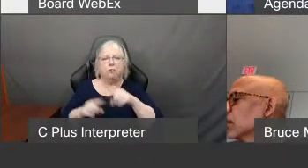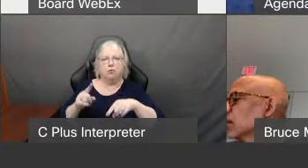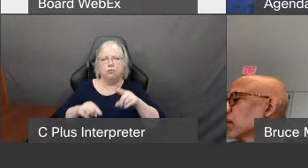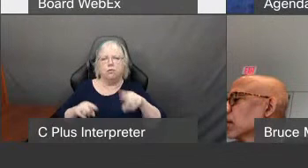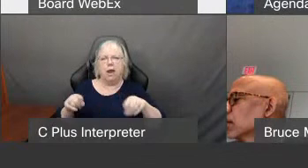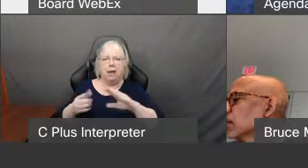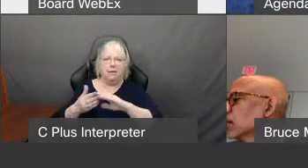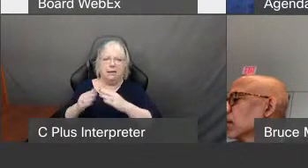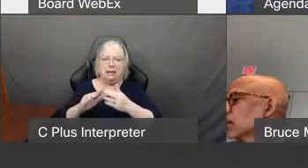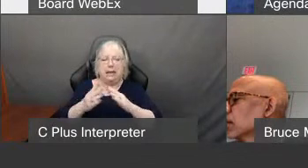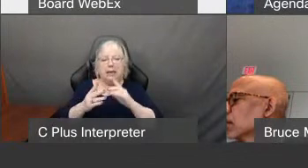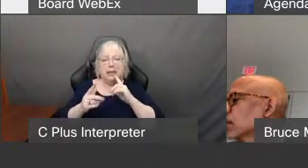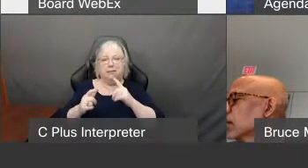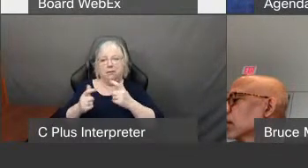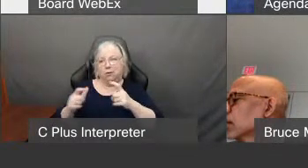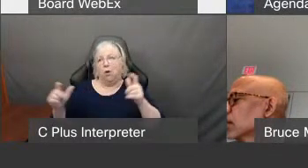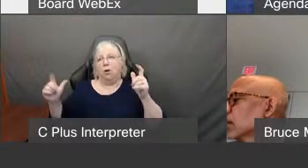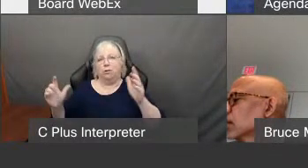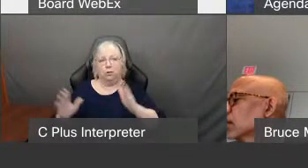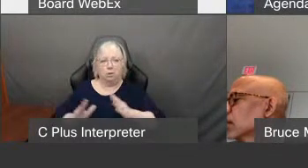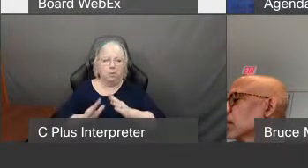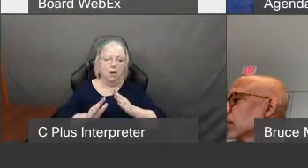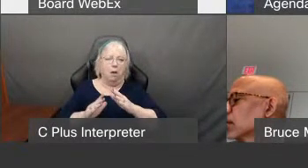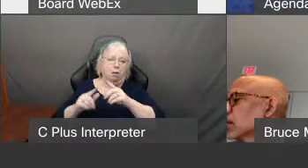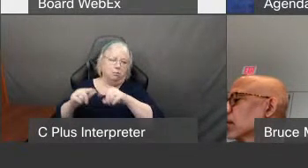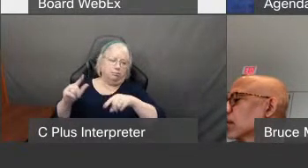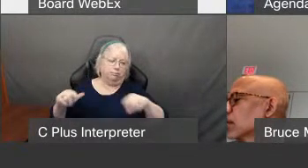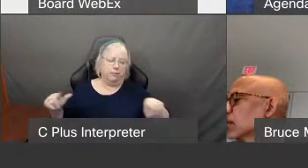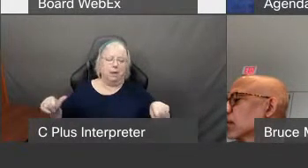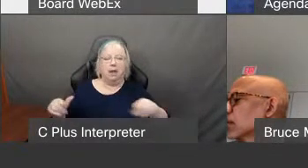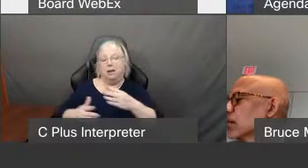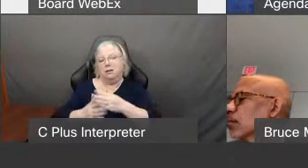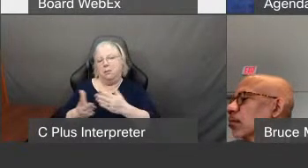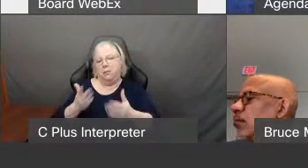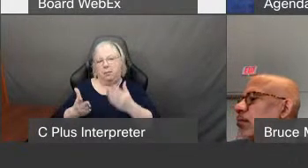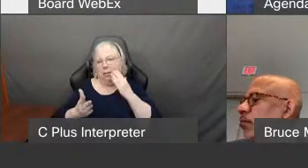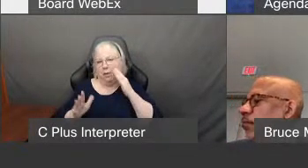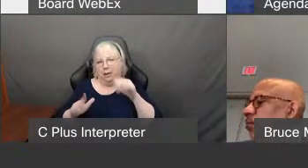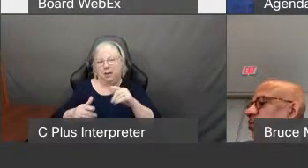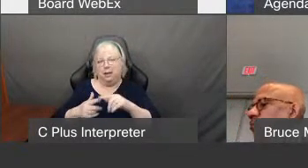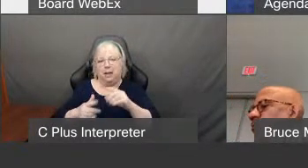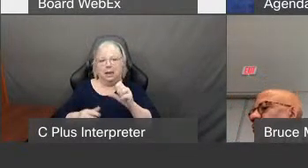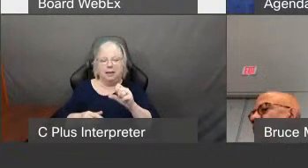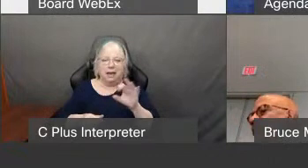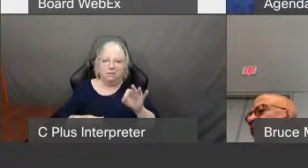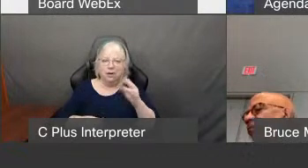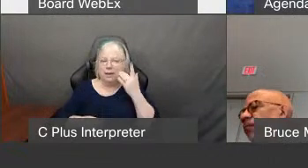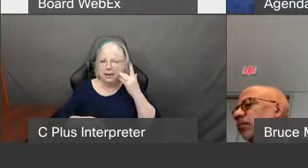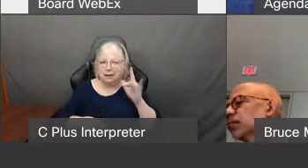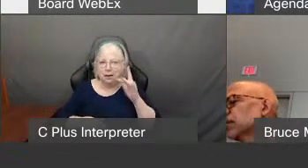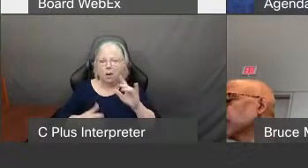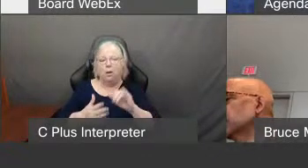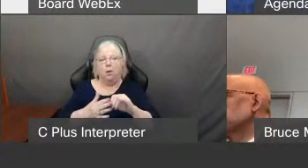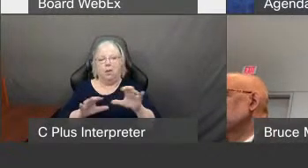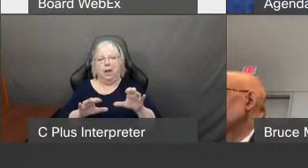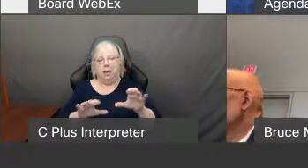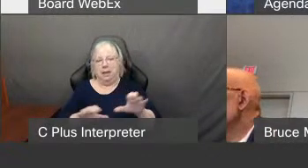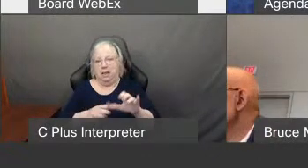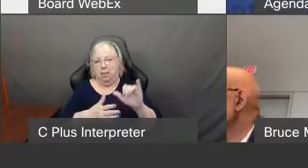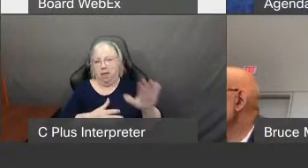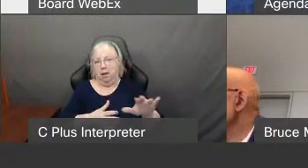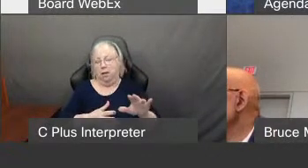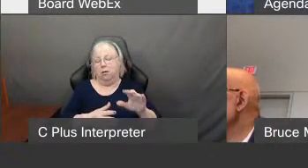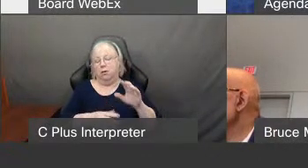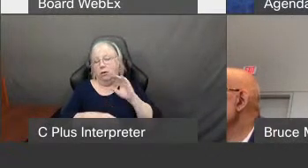cities of different sizes. I mean, and some of them would be places that you might expect, like San Francisco, which did theirs very early. But